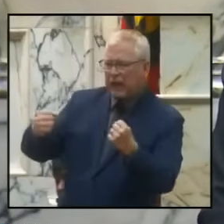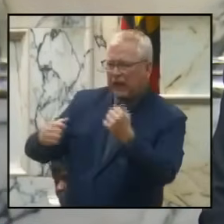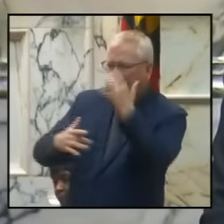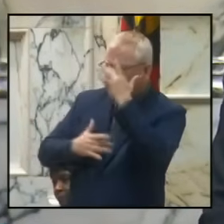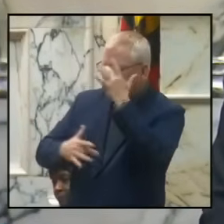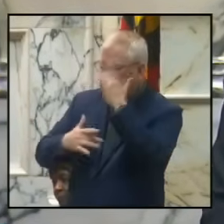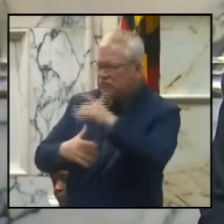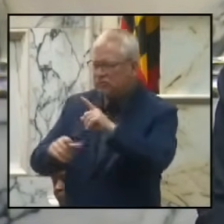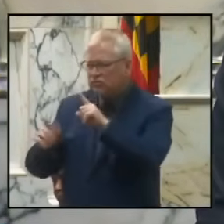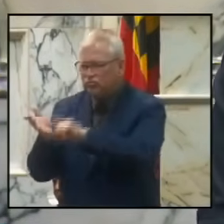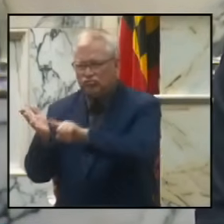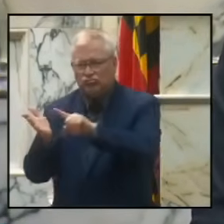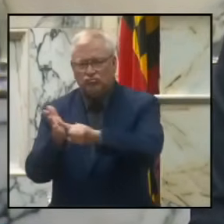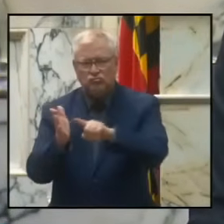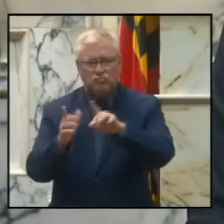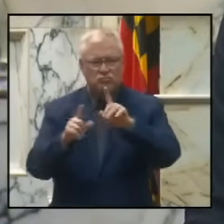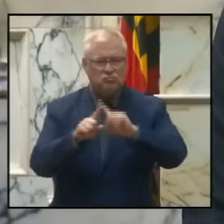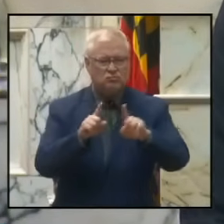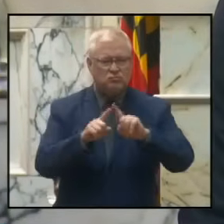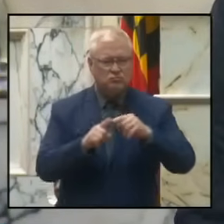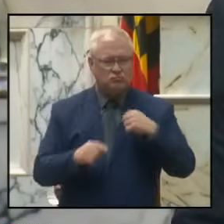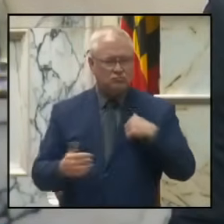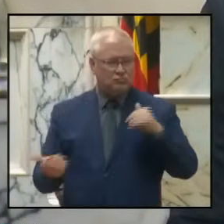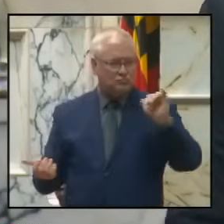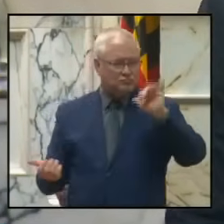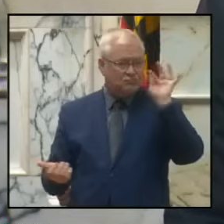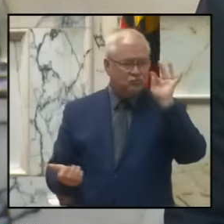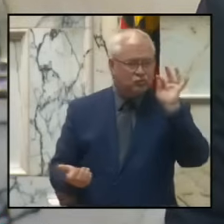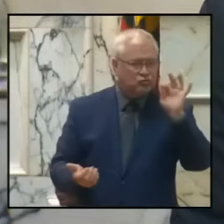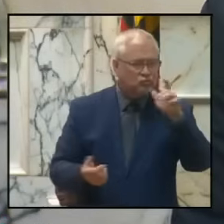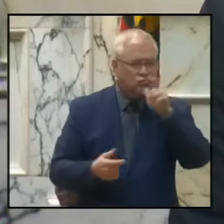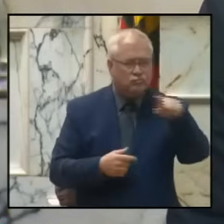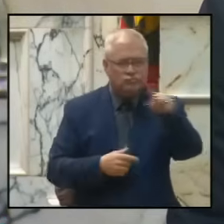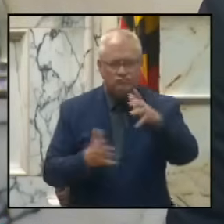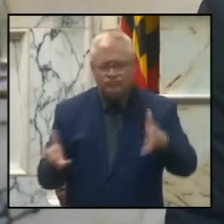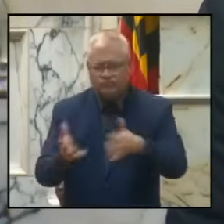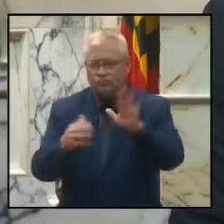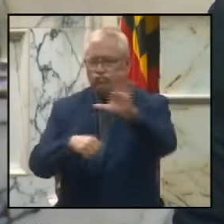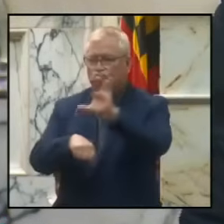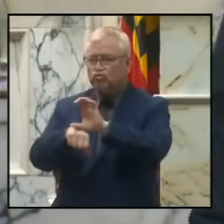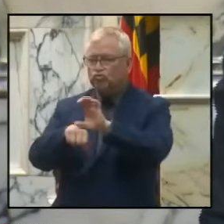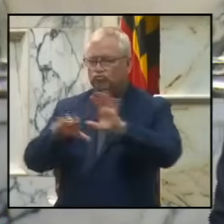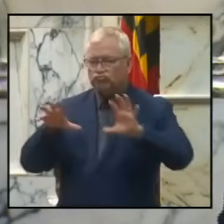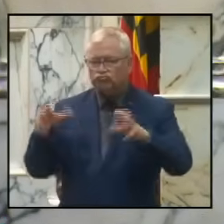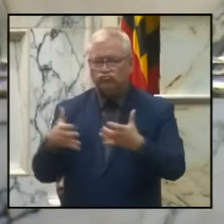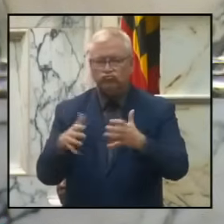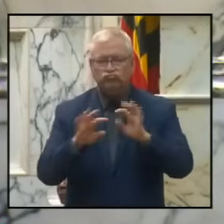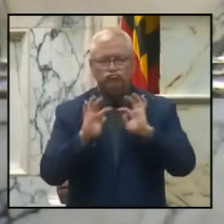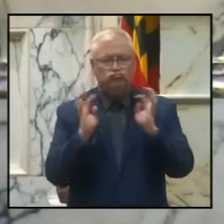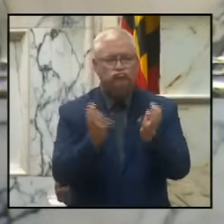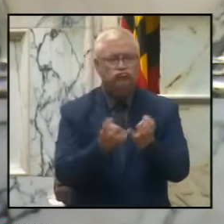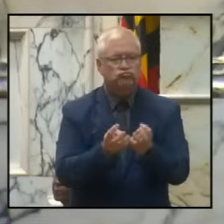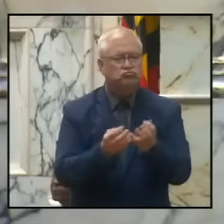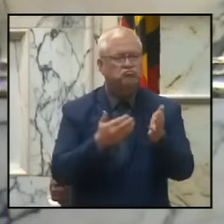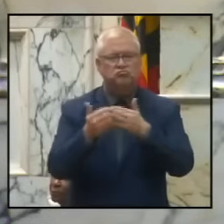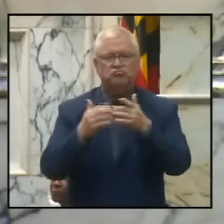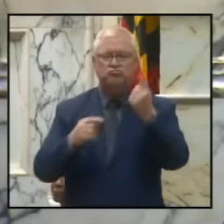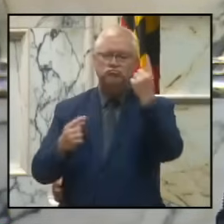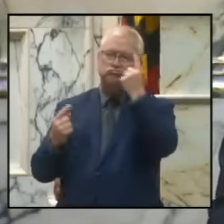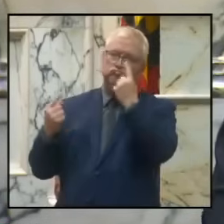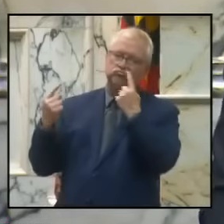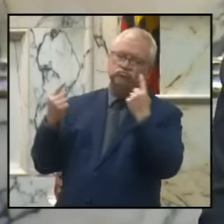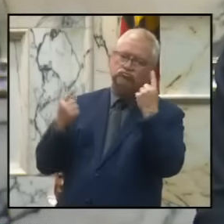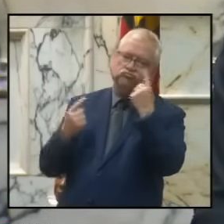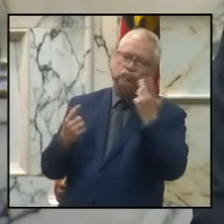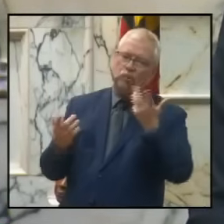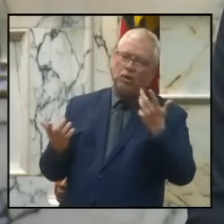We're the minister who's uplifting their congregation, even though the congregation is still searching for something to believe in.